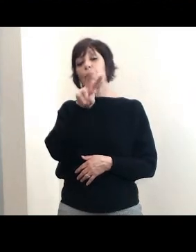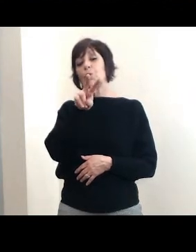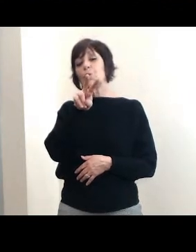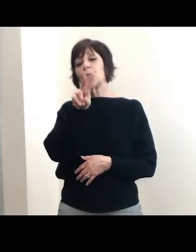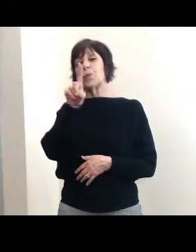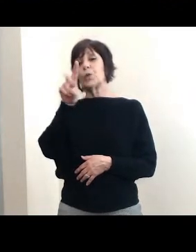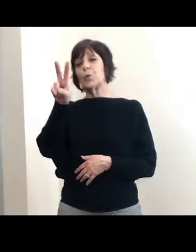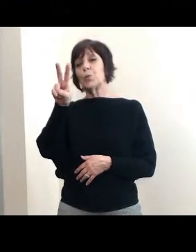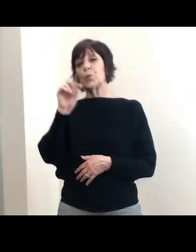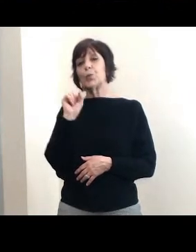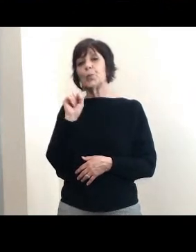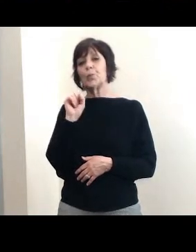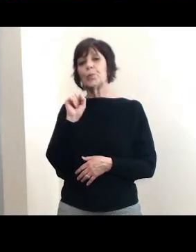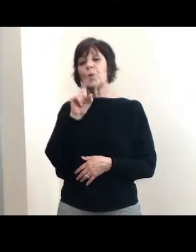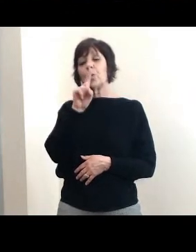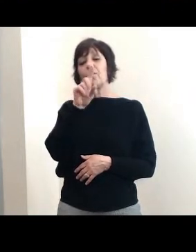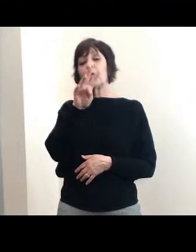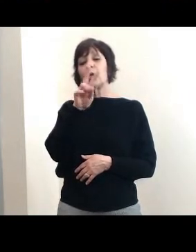14212,